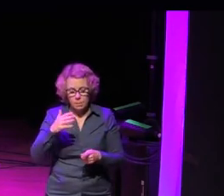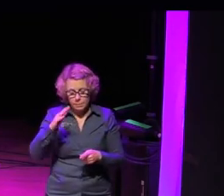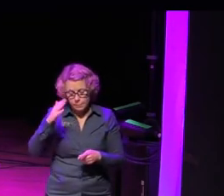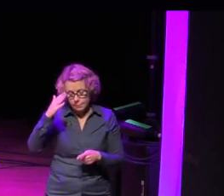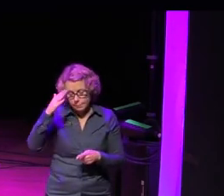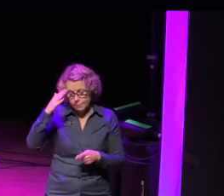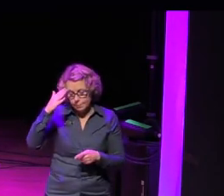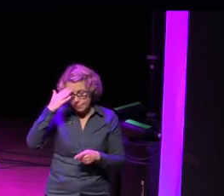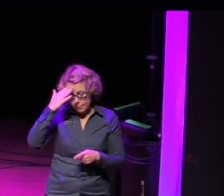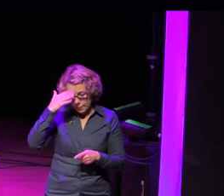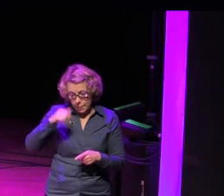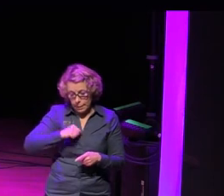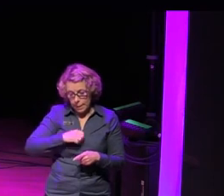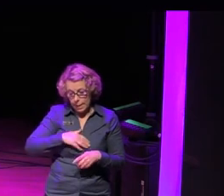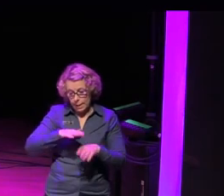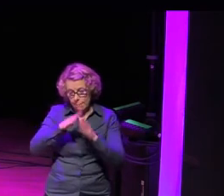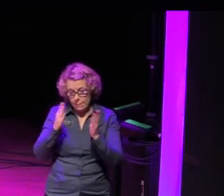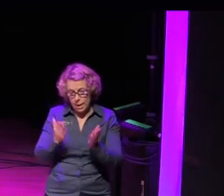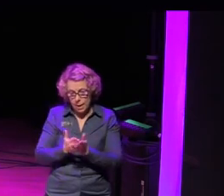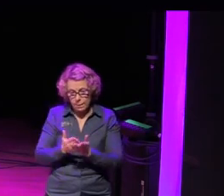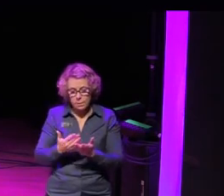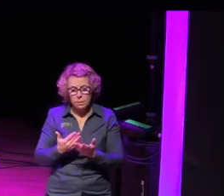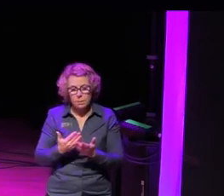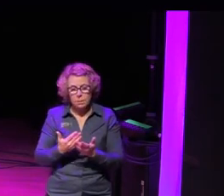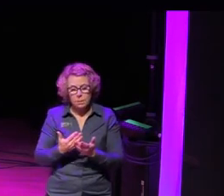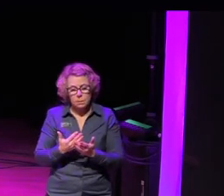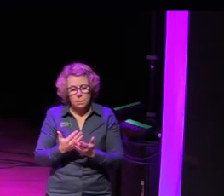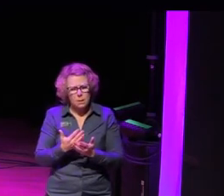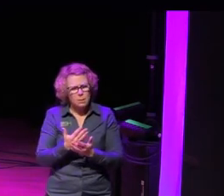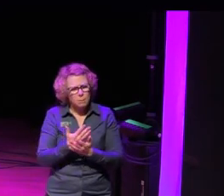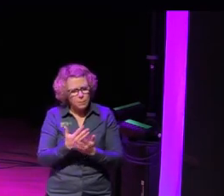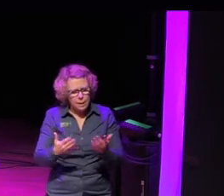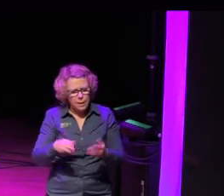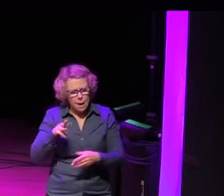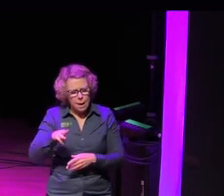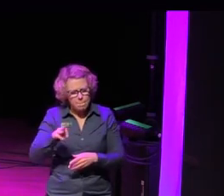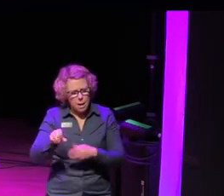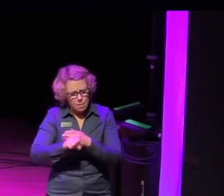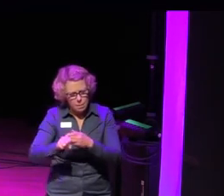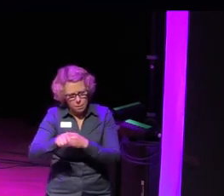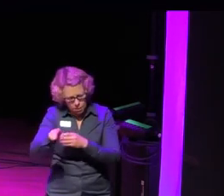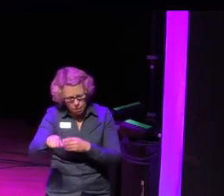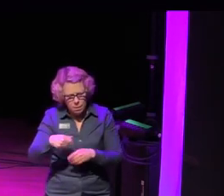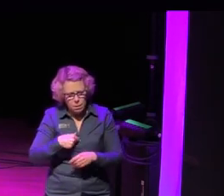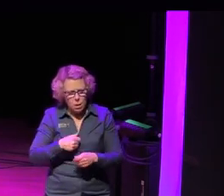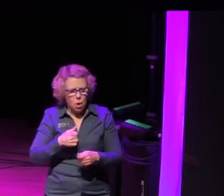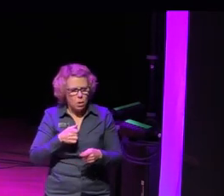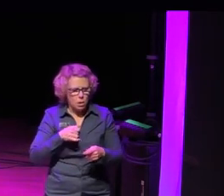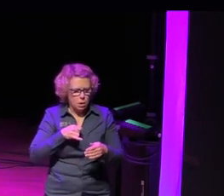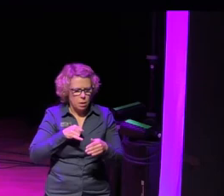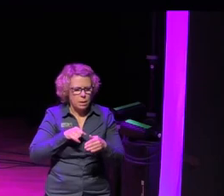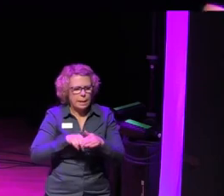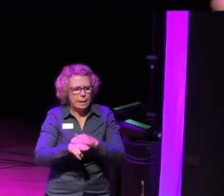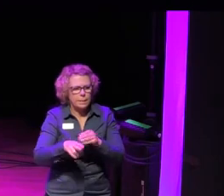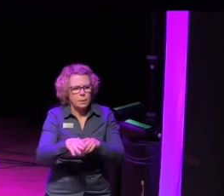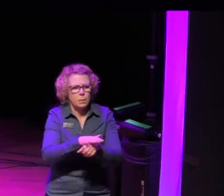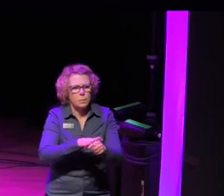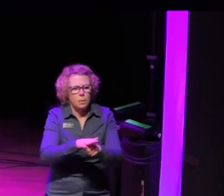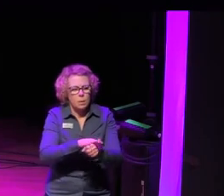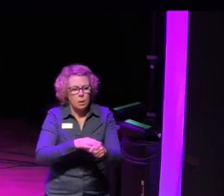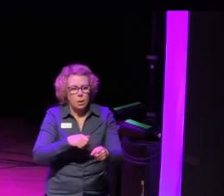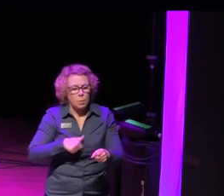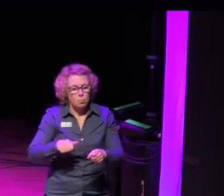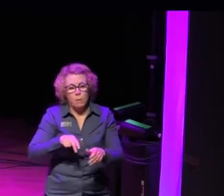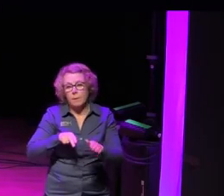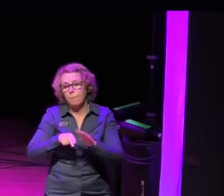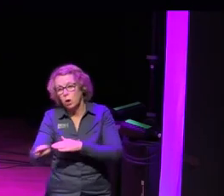from my own world. I mean, the number of human rights defenders that have moved into this area, I mean, had to flee, had